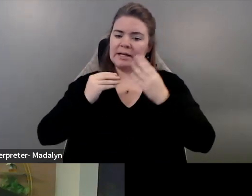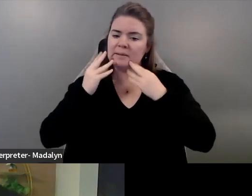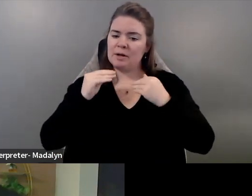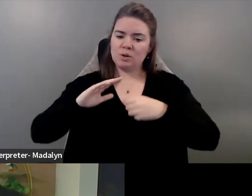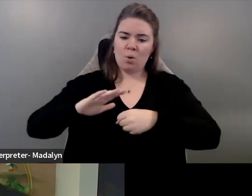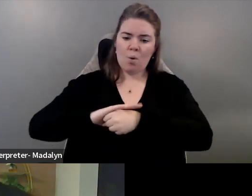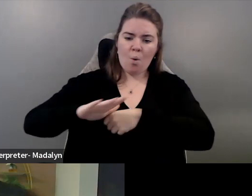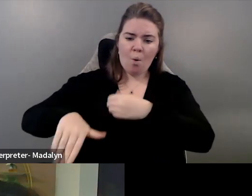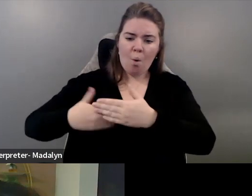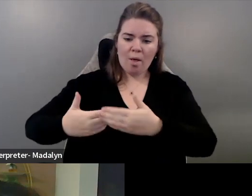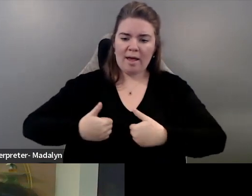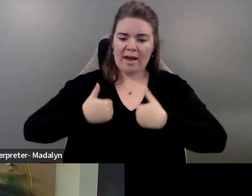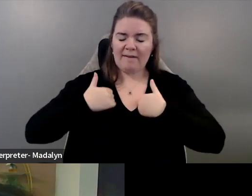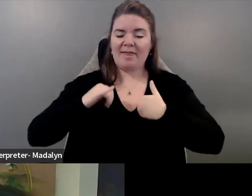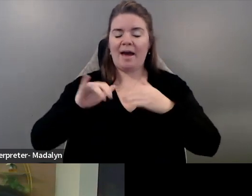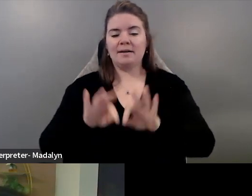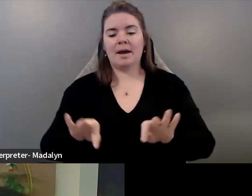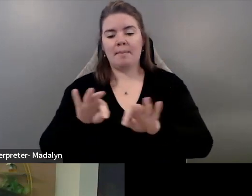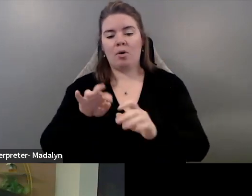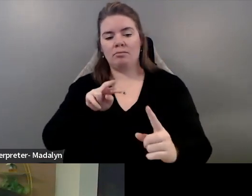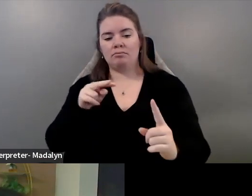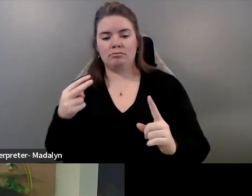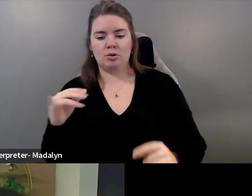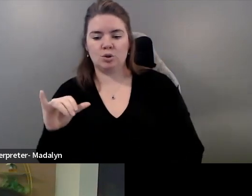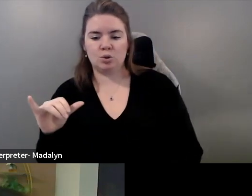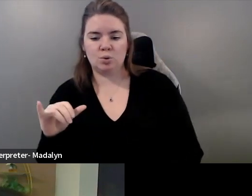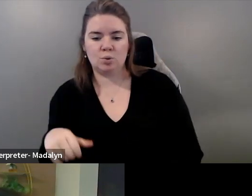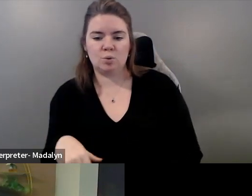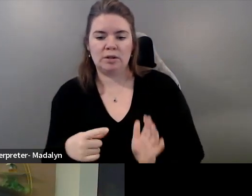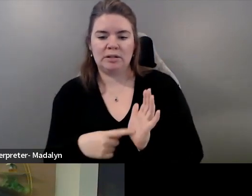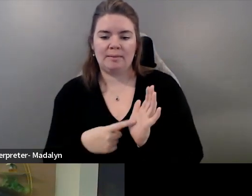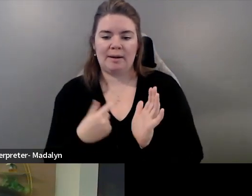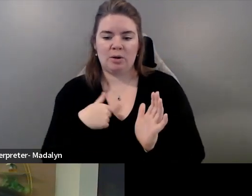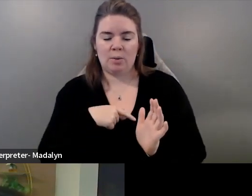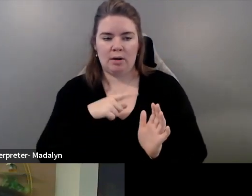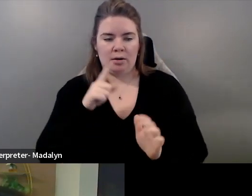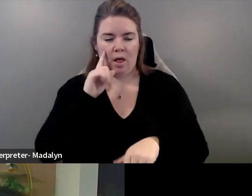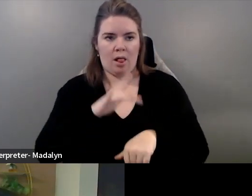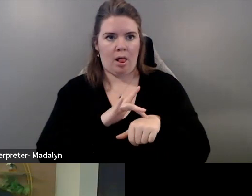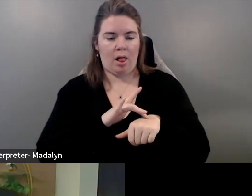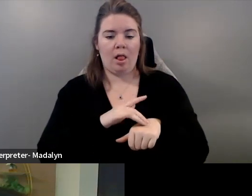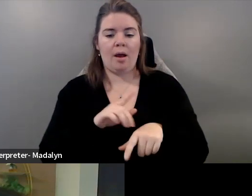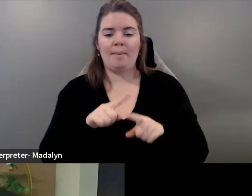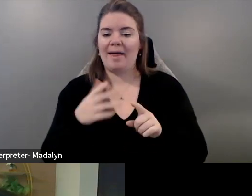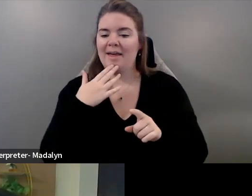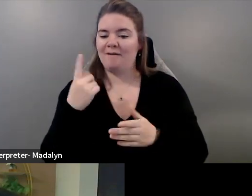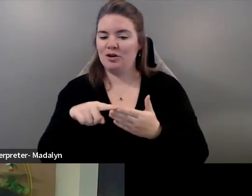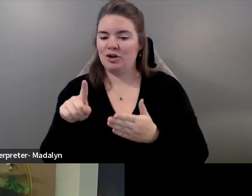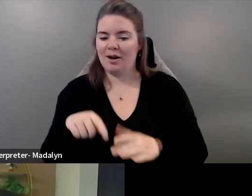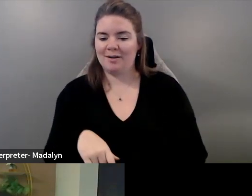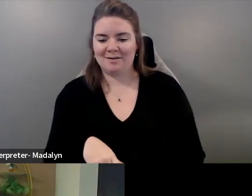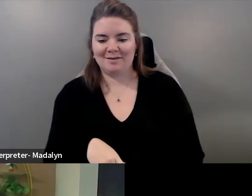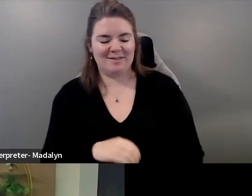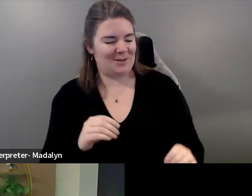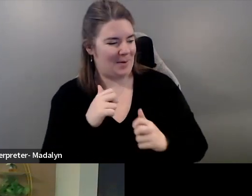That's an important viewpoint too. And I think sometimes we get a little bit hung up on that. So thank you for checking me, because I needed that. No problem. No,